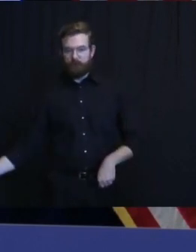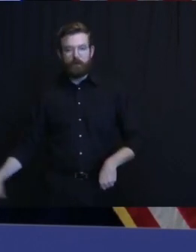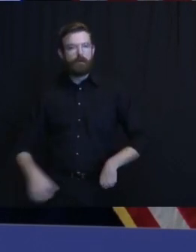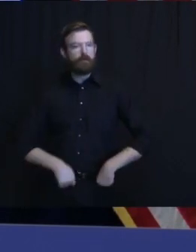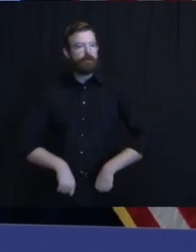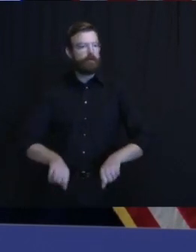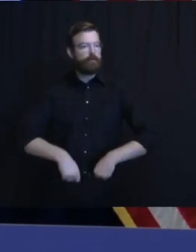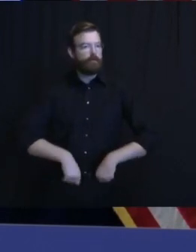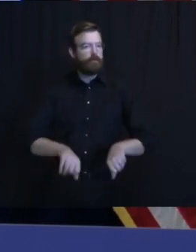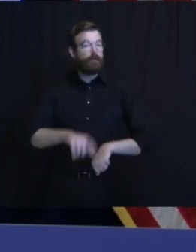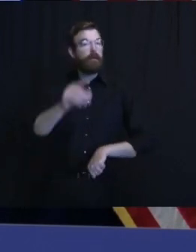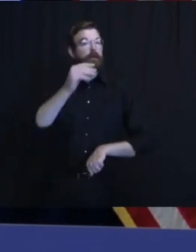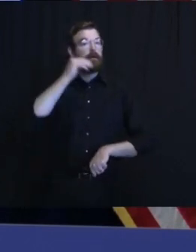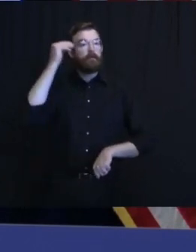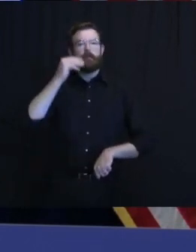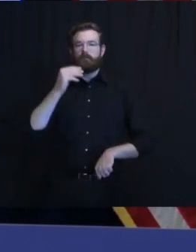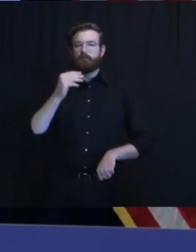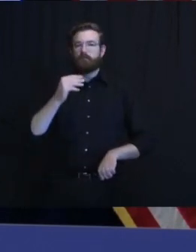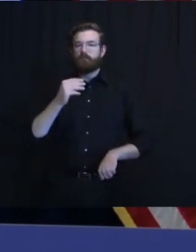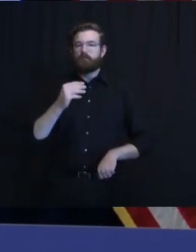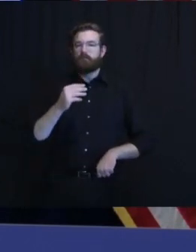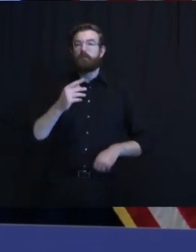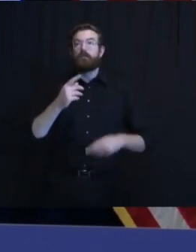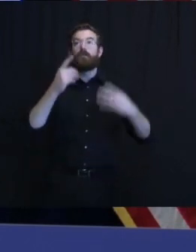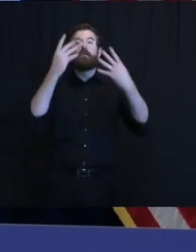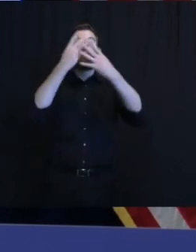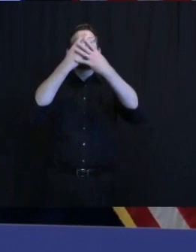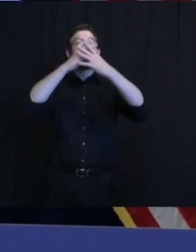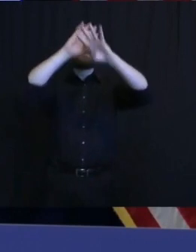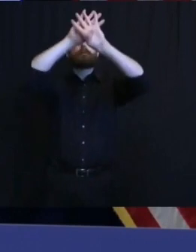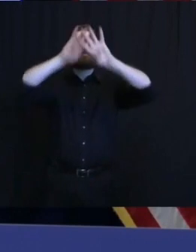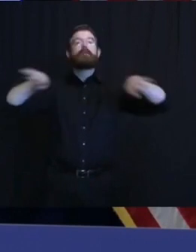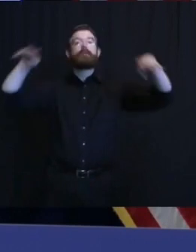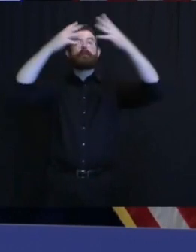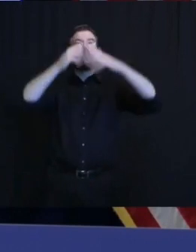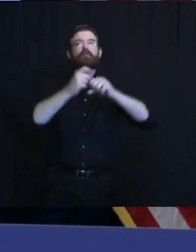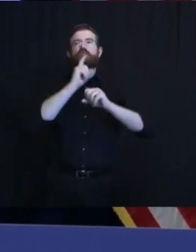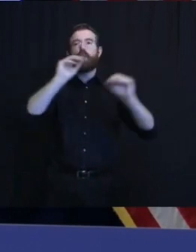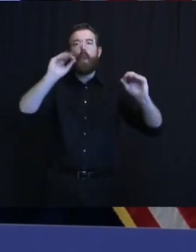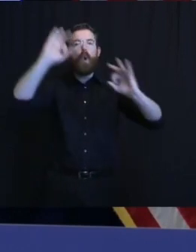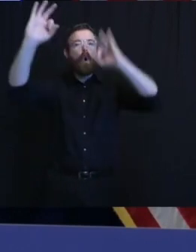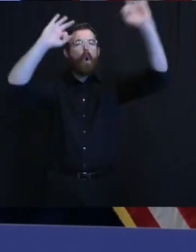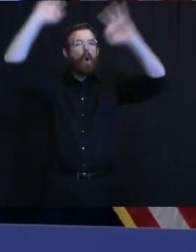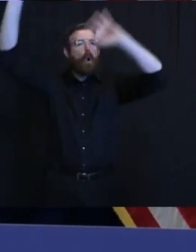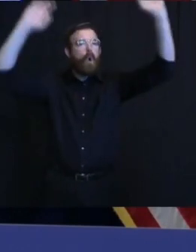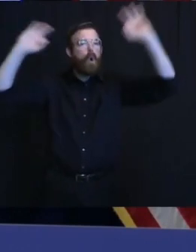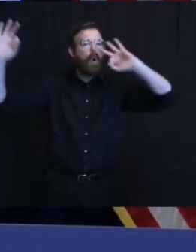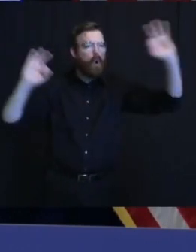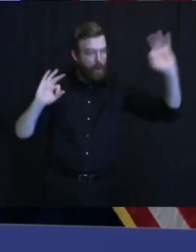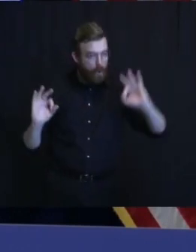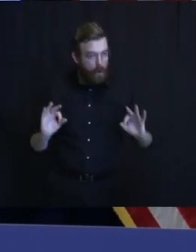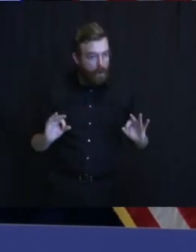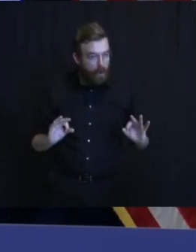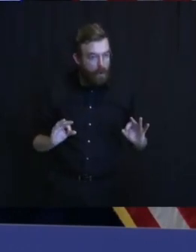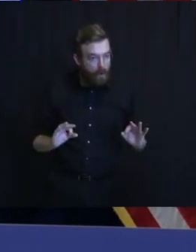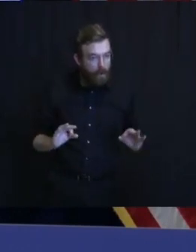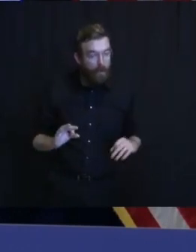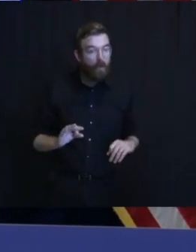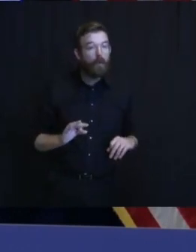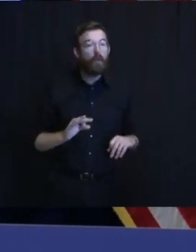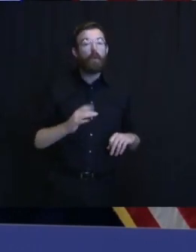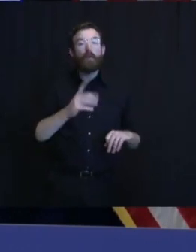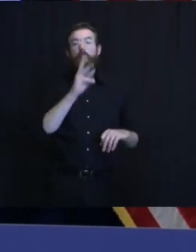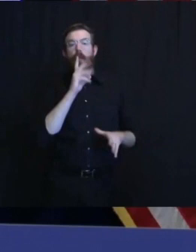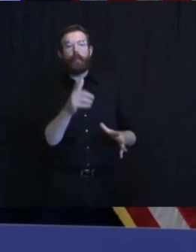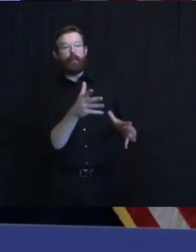by limiting where they grow. Anywhere that water collects can breed mosquitoes, so checking flower pots, pet food and water dishes,